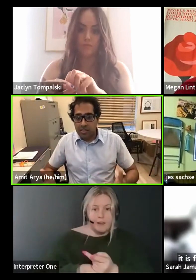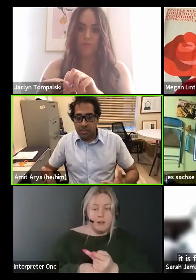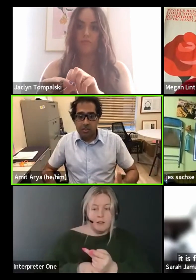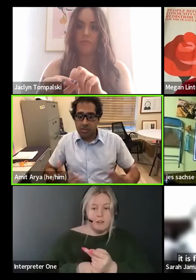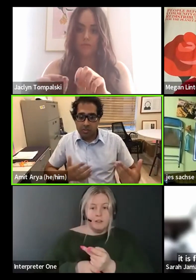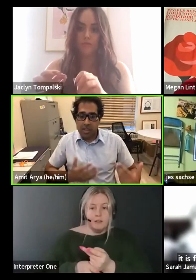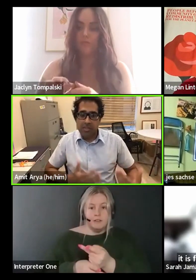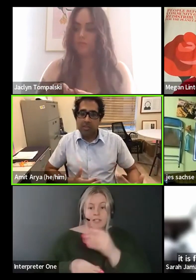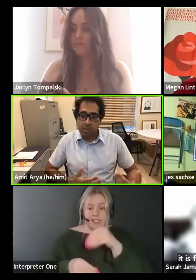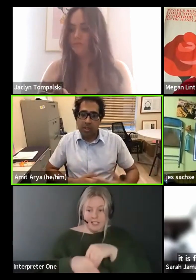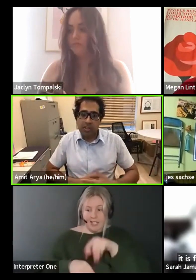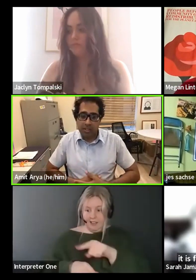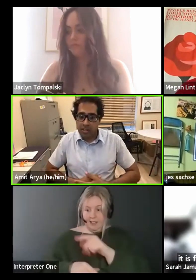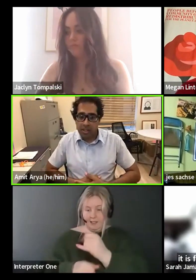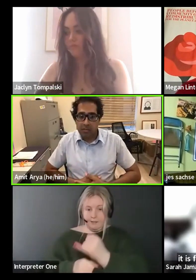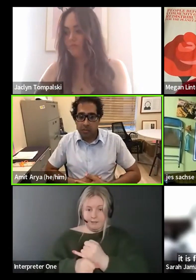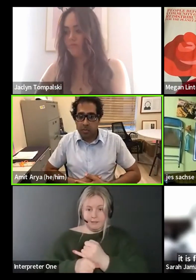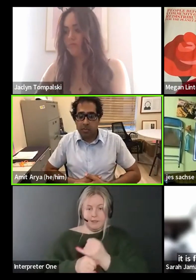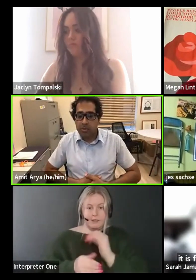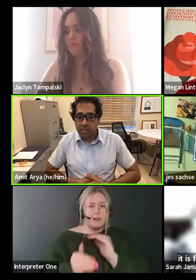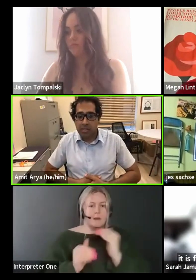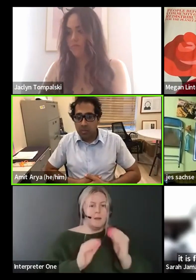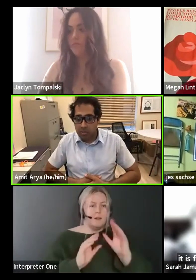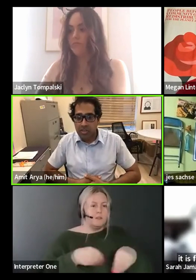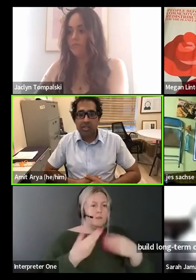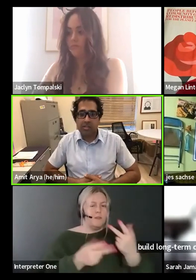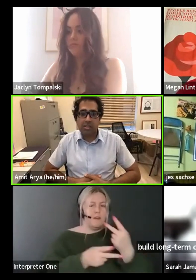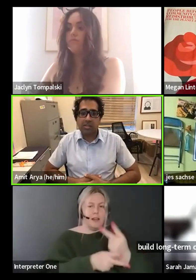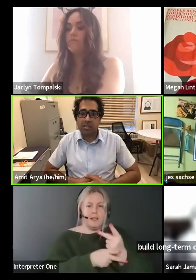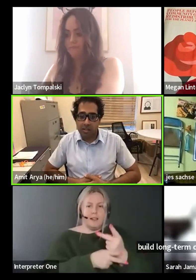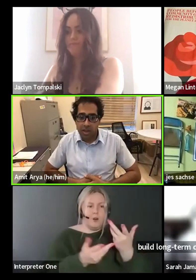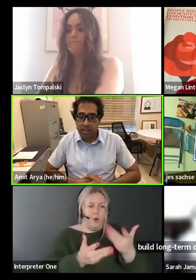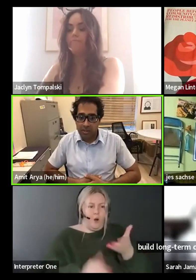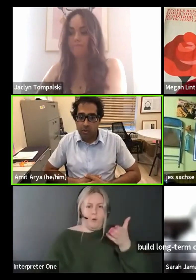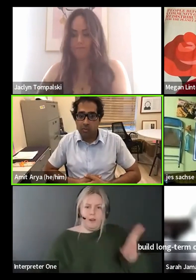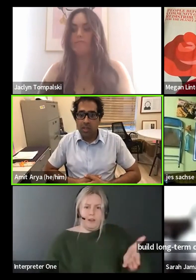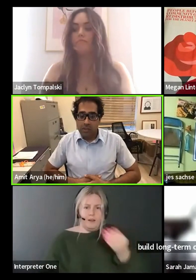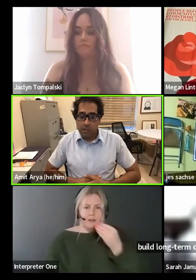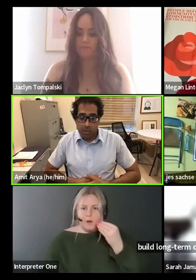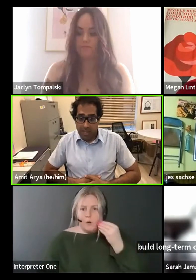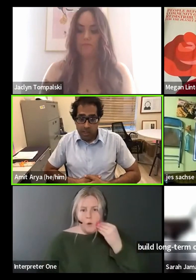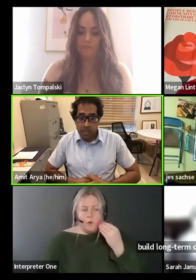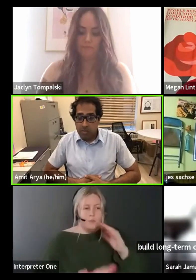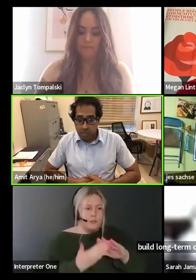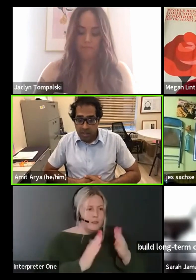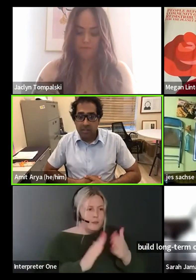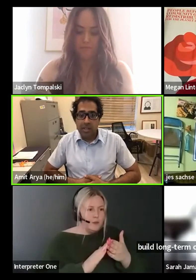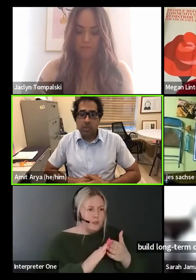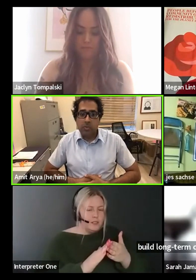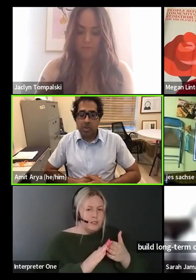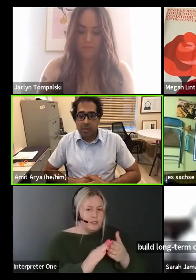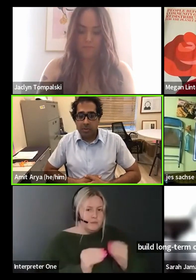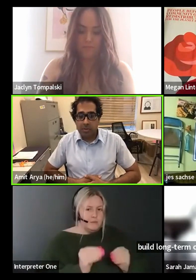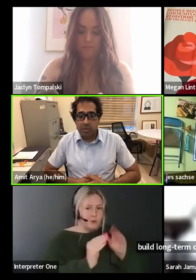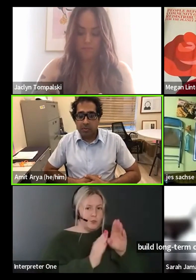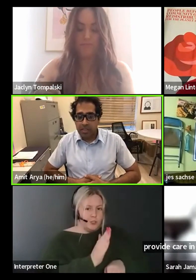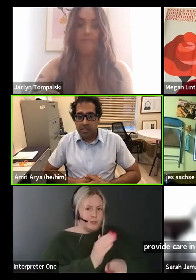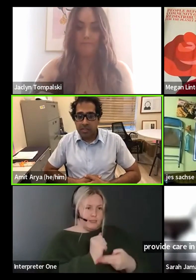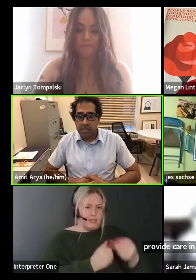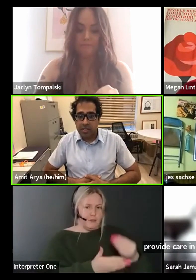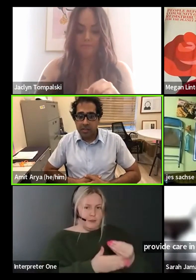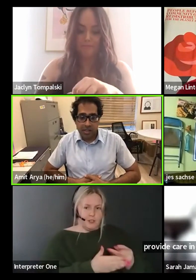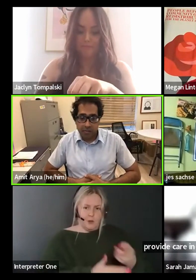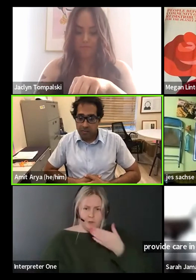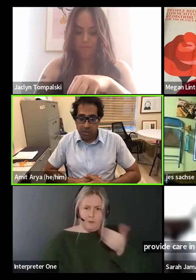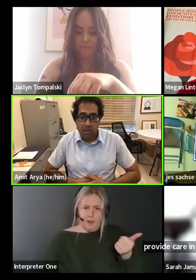in these institutions, rather than providing care for people in their communities at home. So it would actually be better, and we would be able to